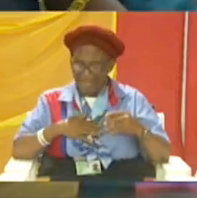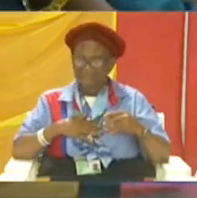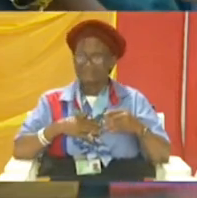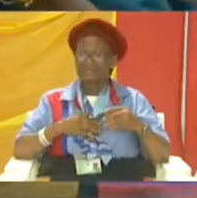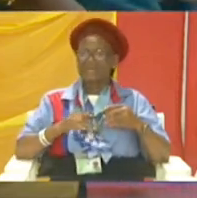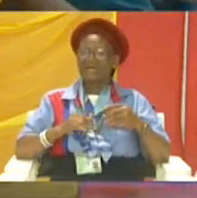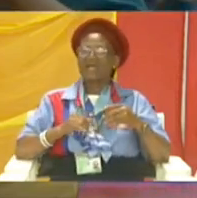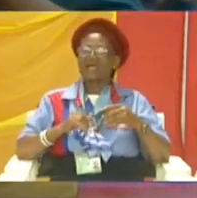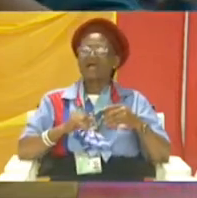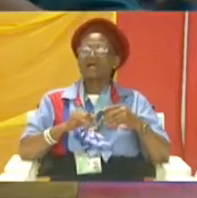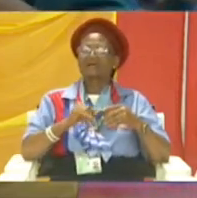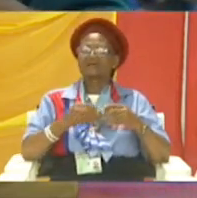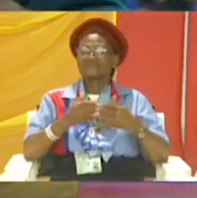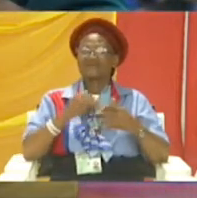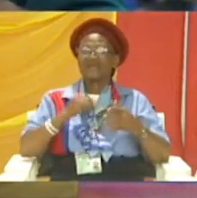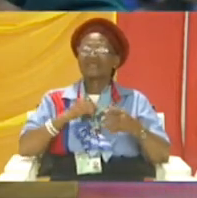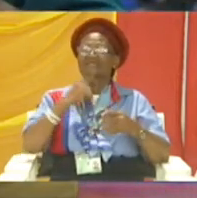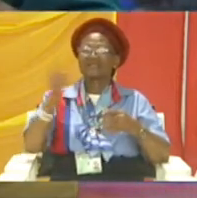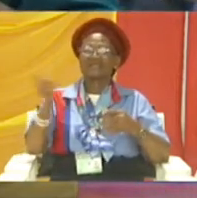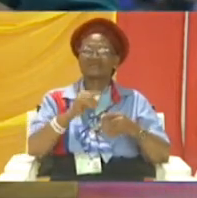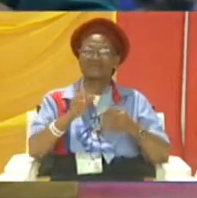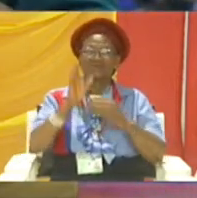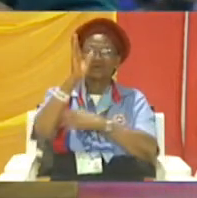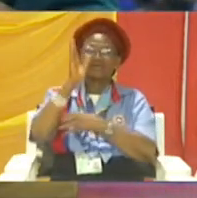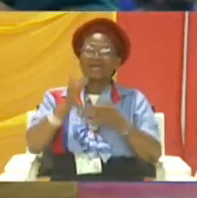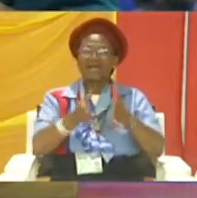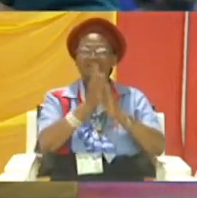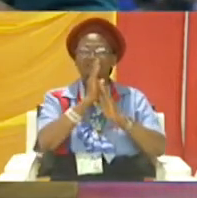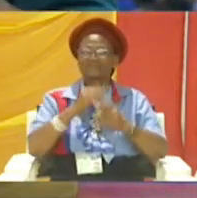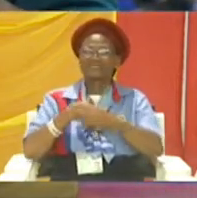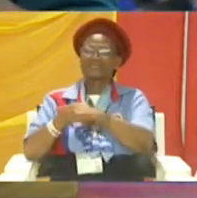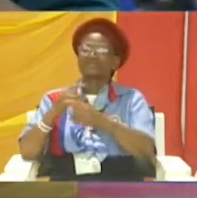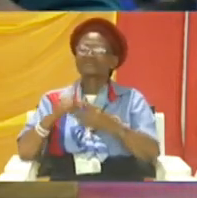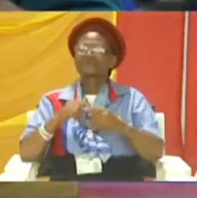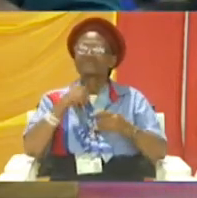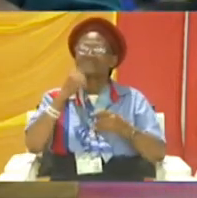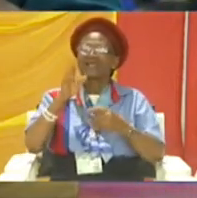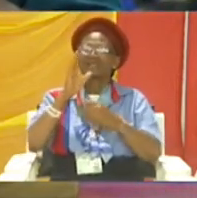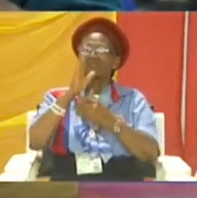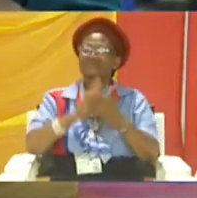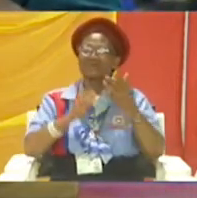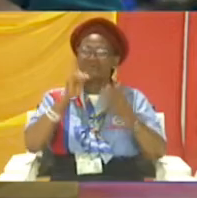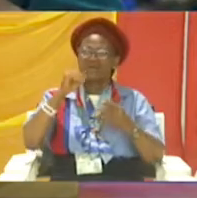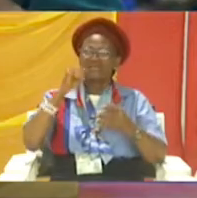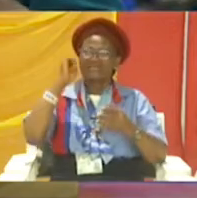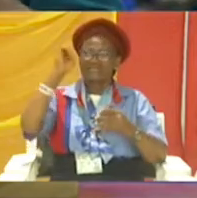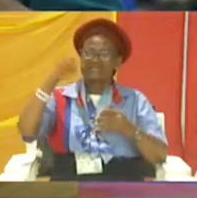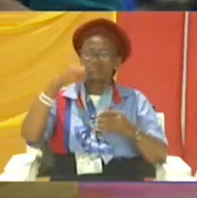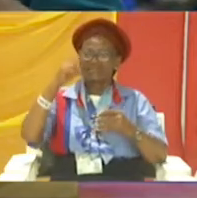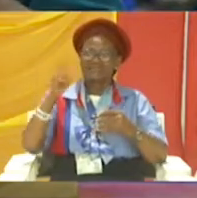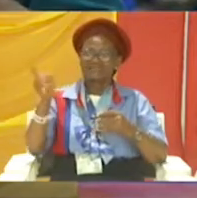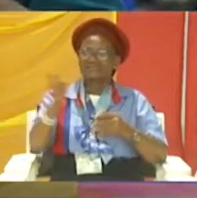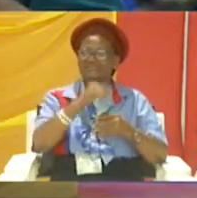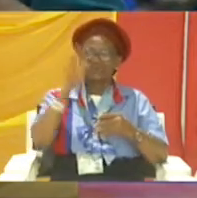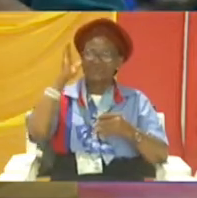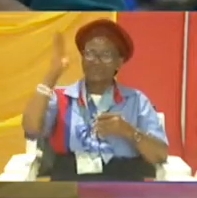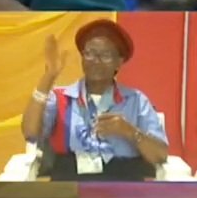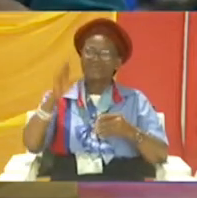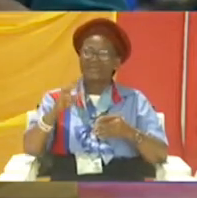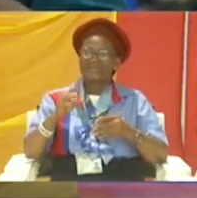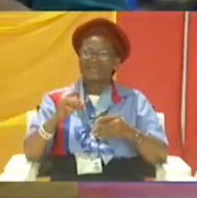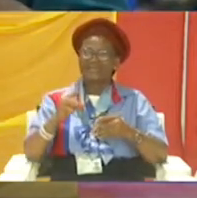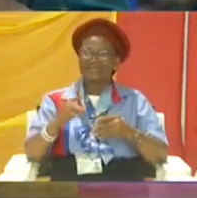The Lord asked me to tell someone. He said, you will